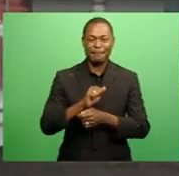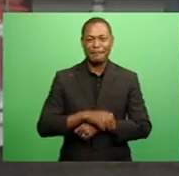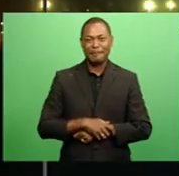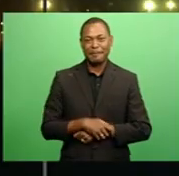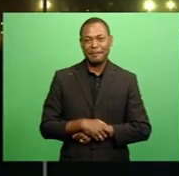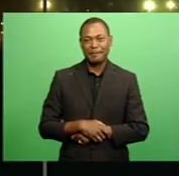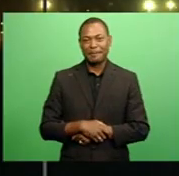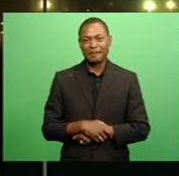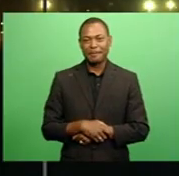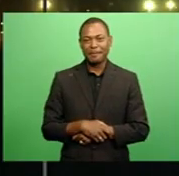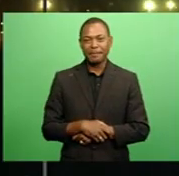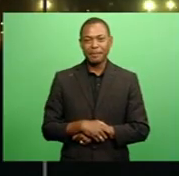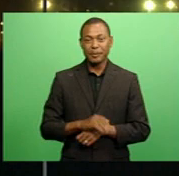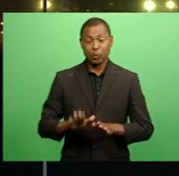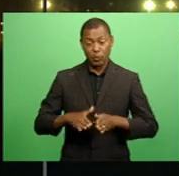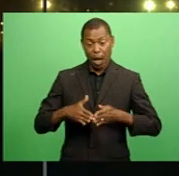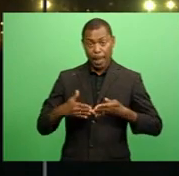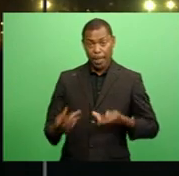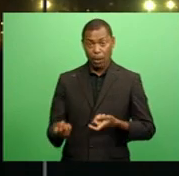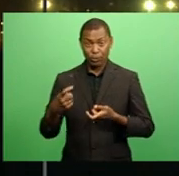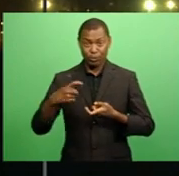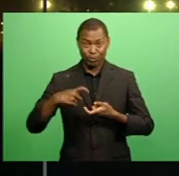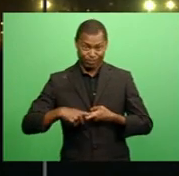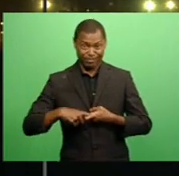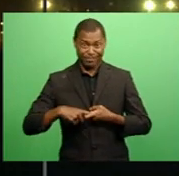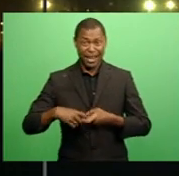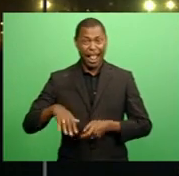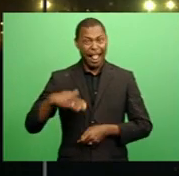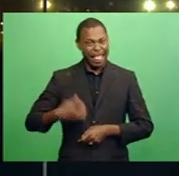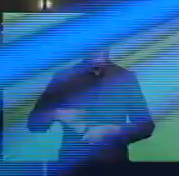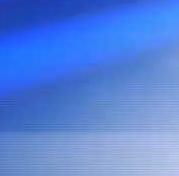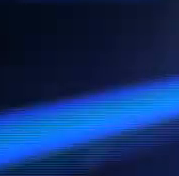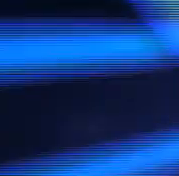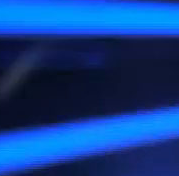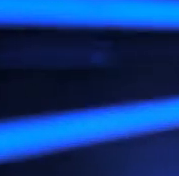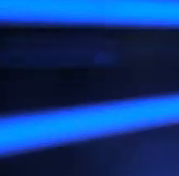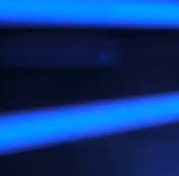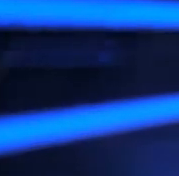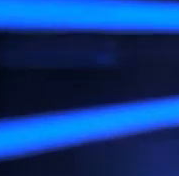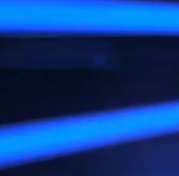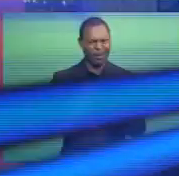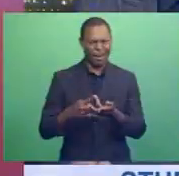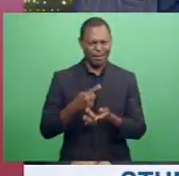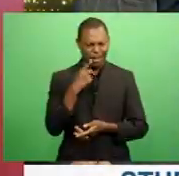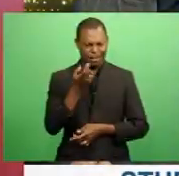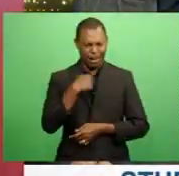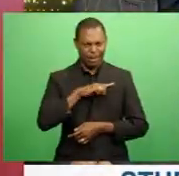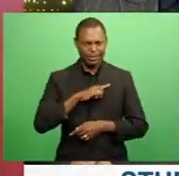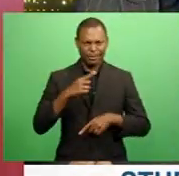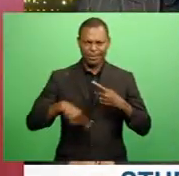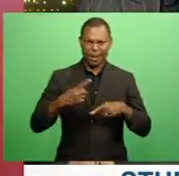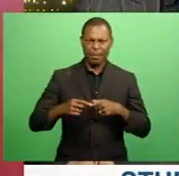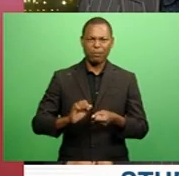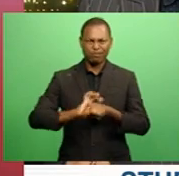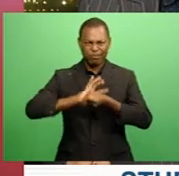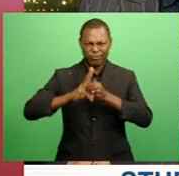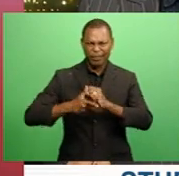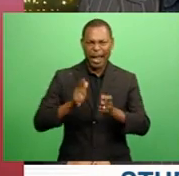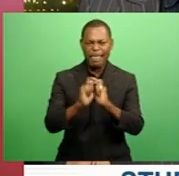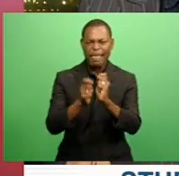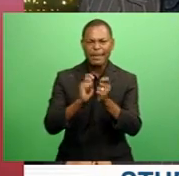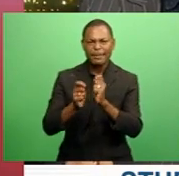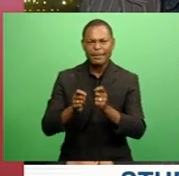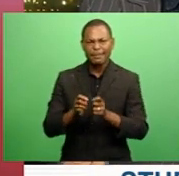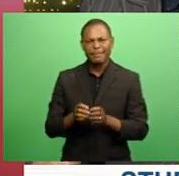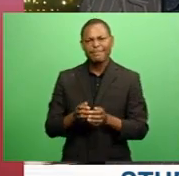News. And we now join Koroi Tandulala live. Koroi, what else can you tell us about Fiji's COVID-19 testing